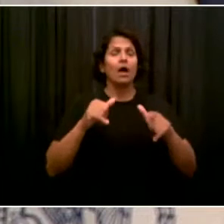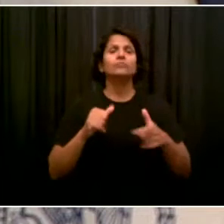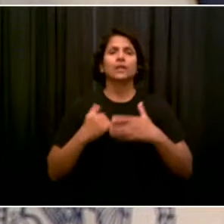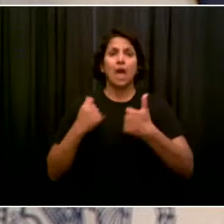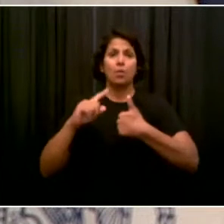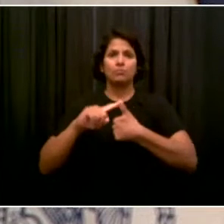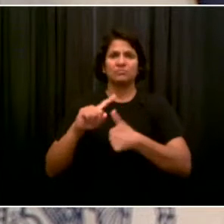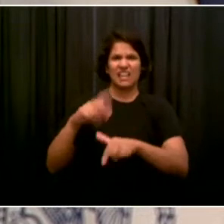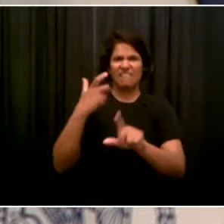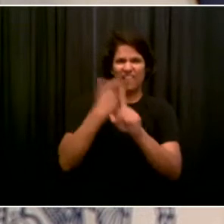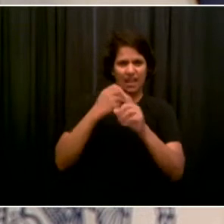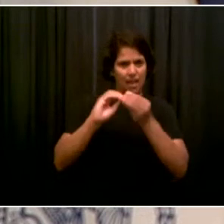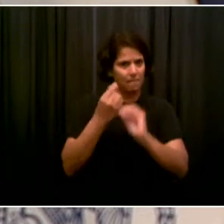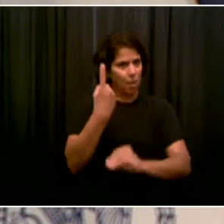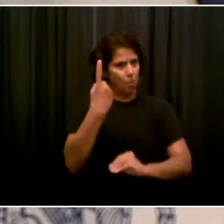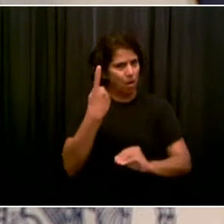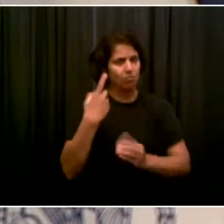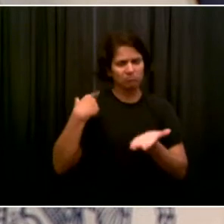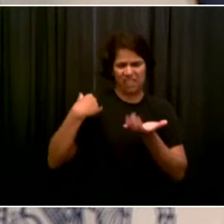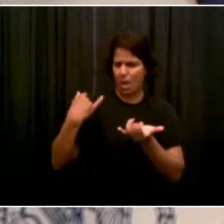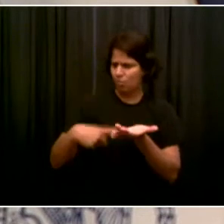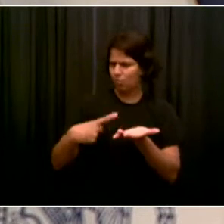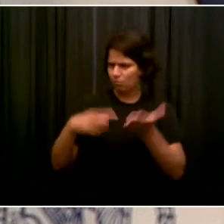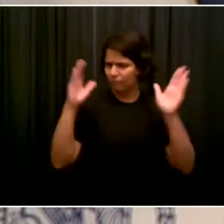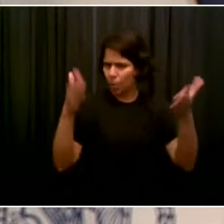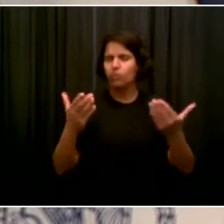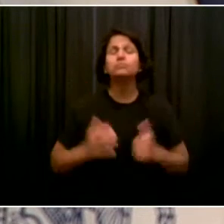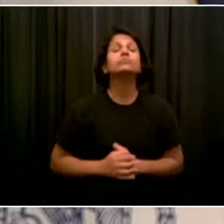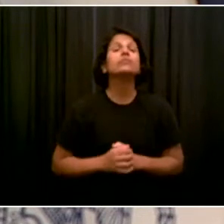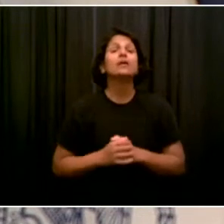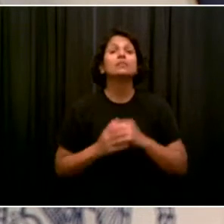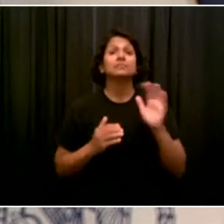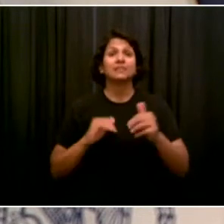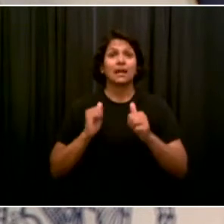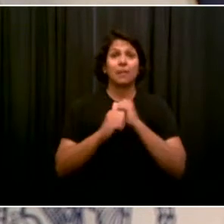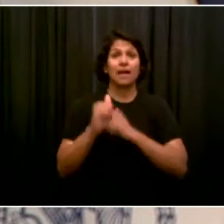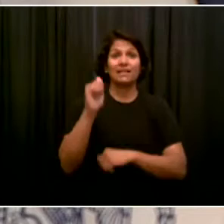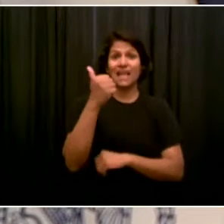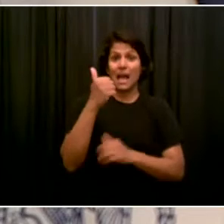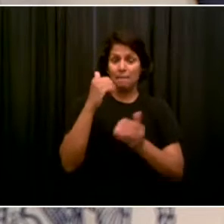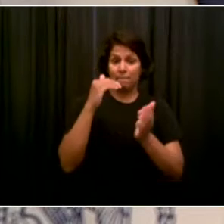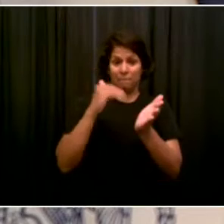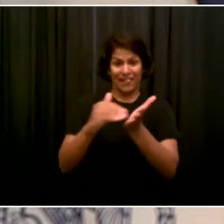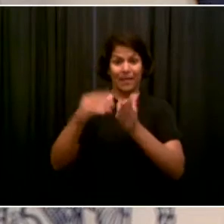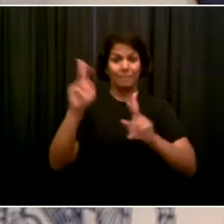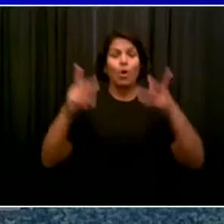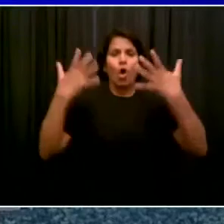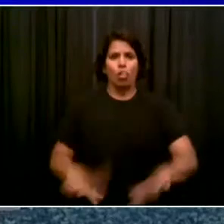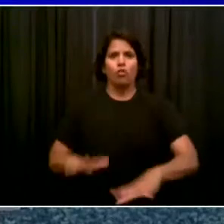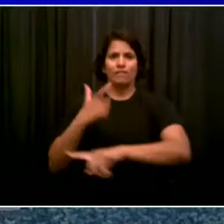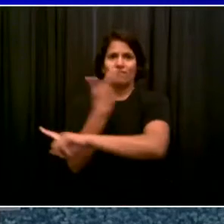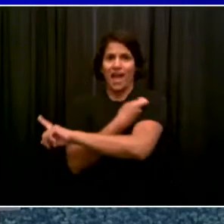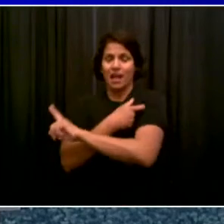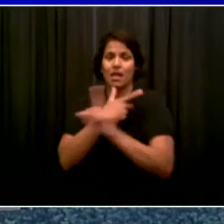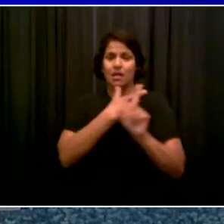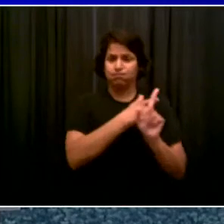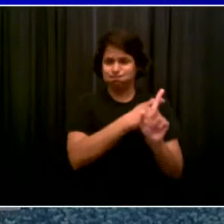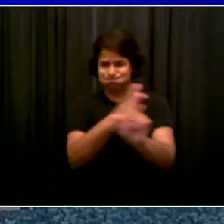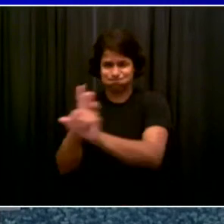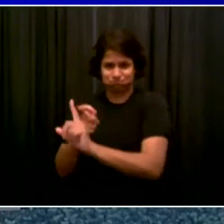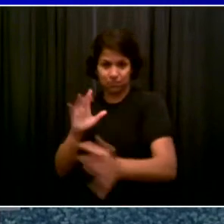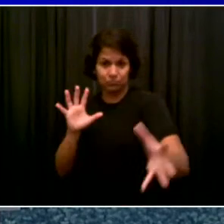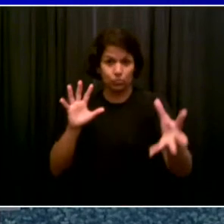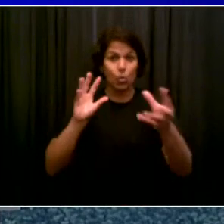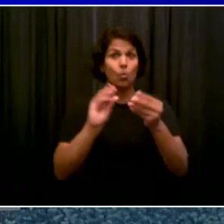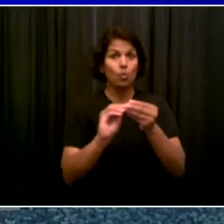amazing Rubicon of 10 million vaccination doses. Unbelievable number. Thanks to